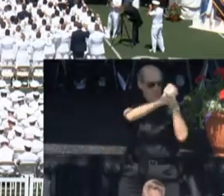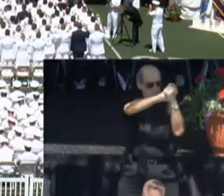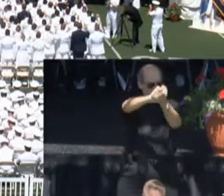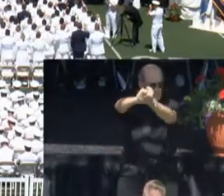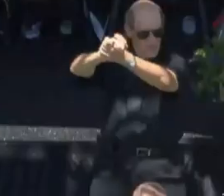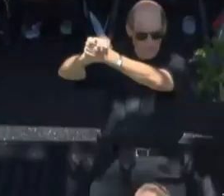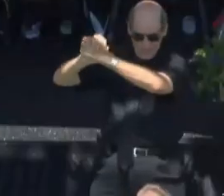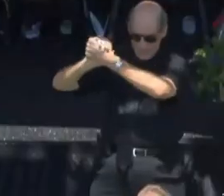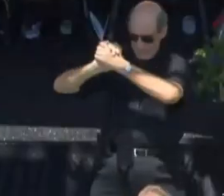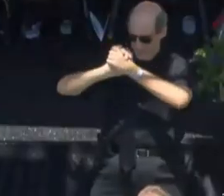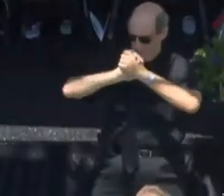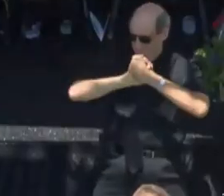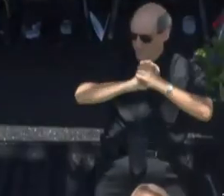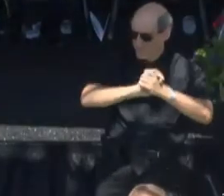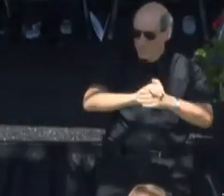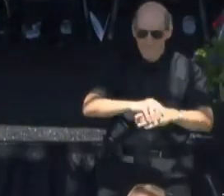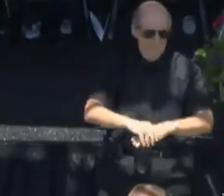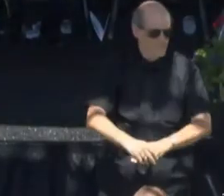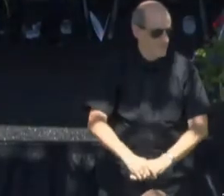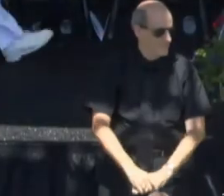Congratulations.